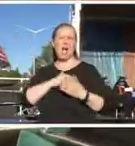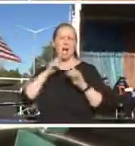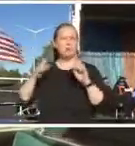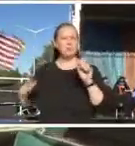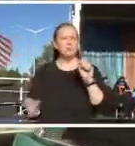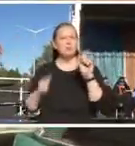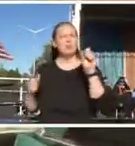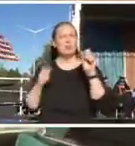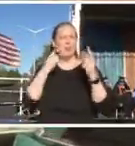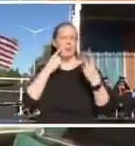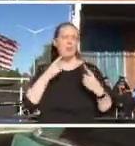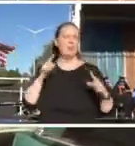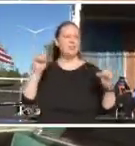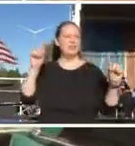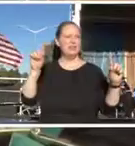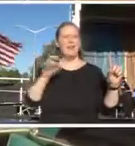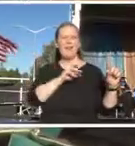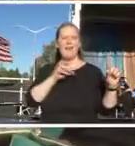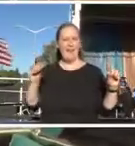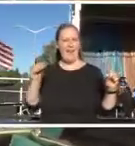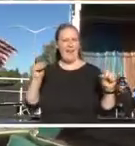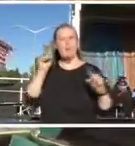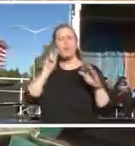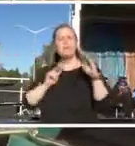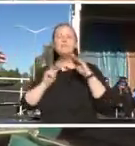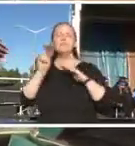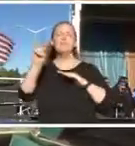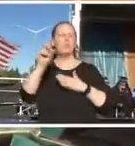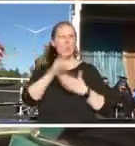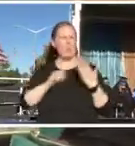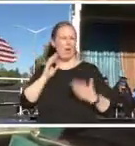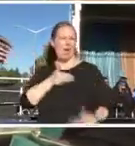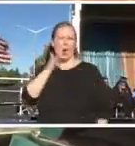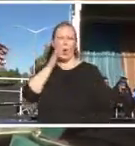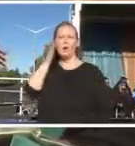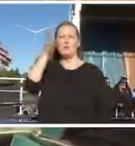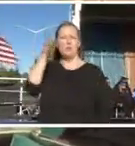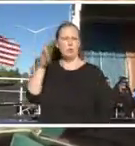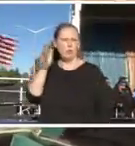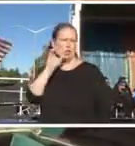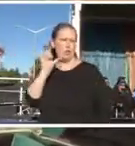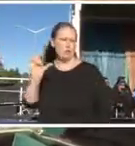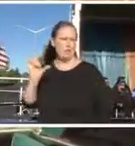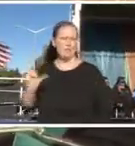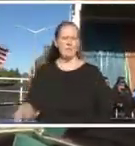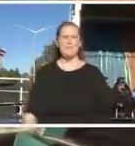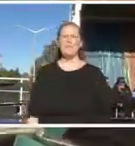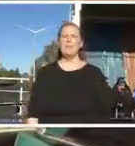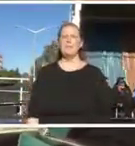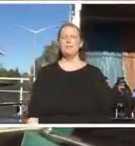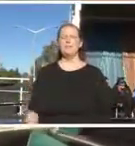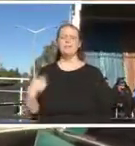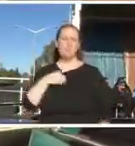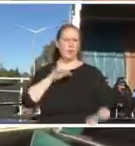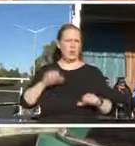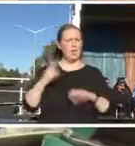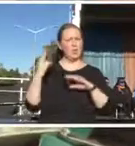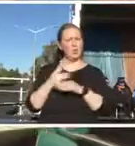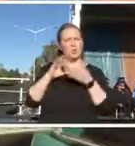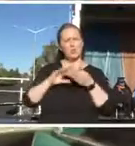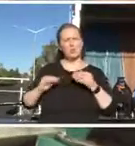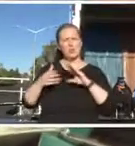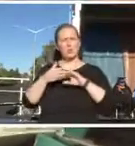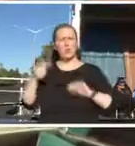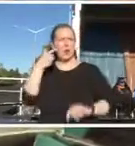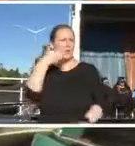success and in looking ahead to what our futures hold. We can use these stories to empower